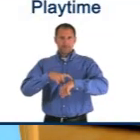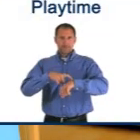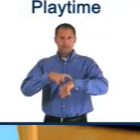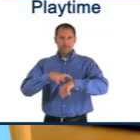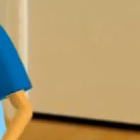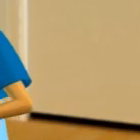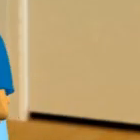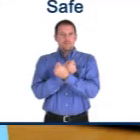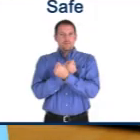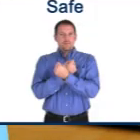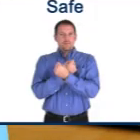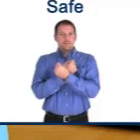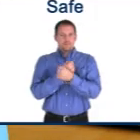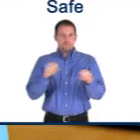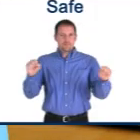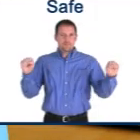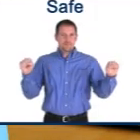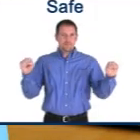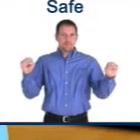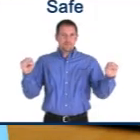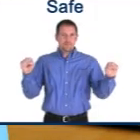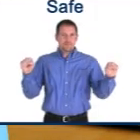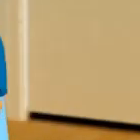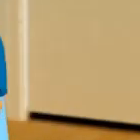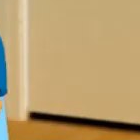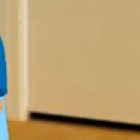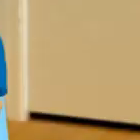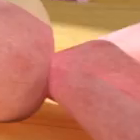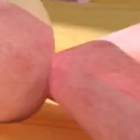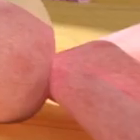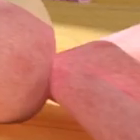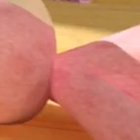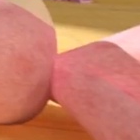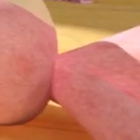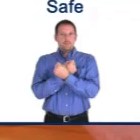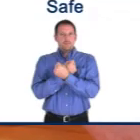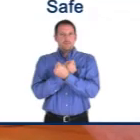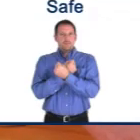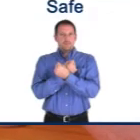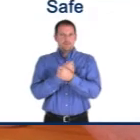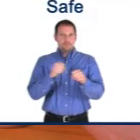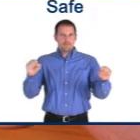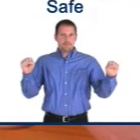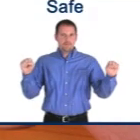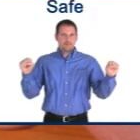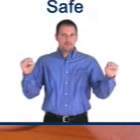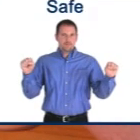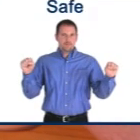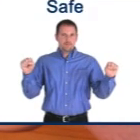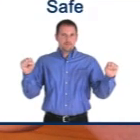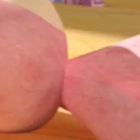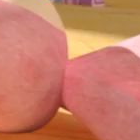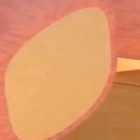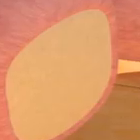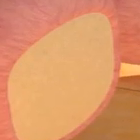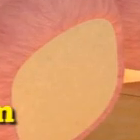should clean up. It's not safe to leave toys out. Why isn't it safe to leave toys on the